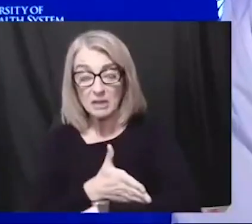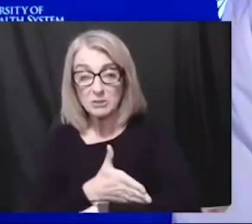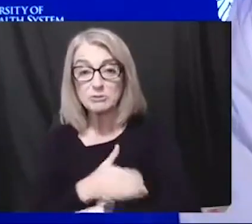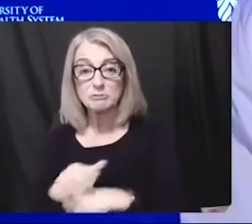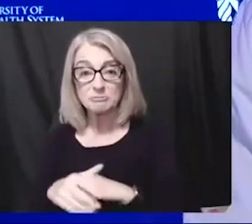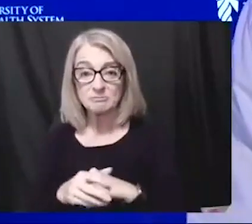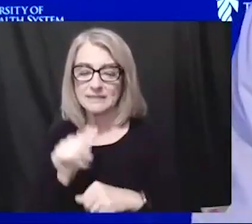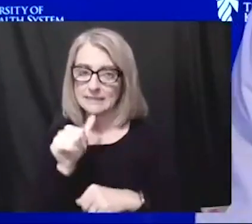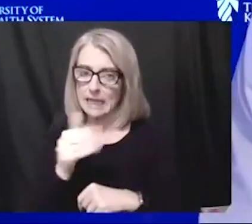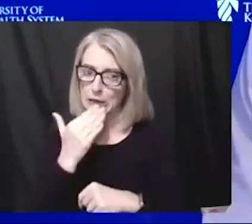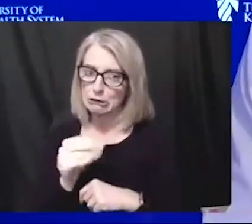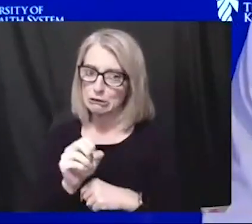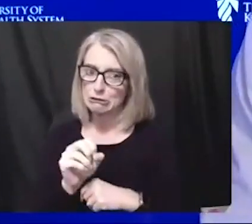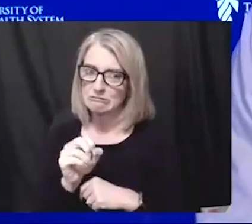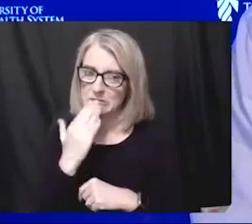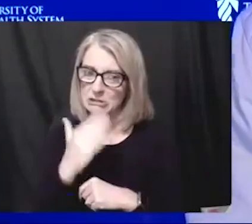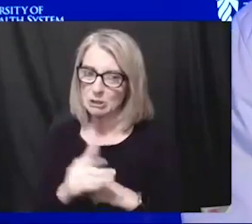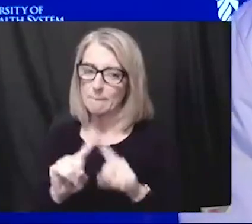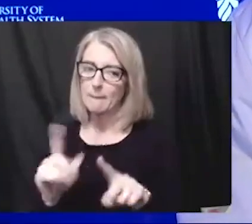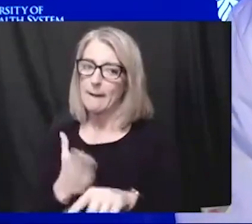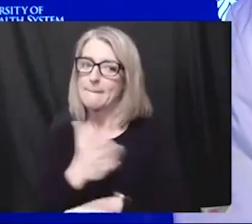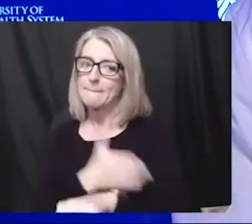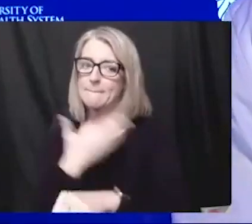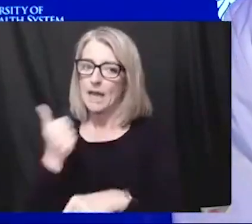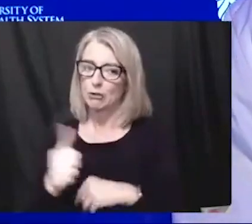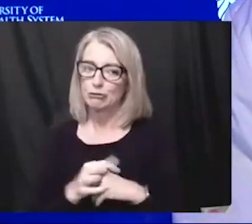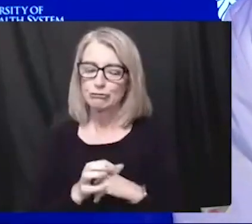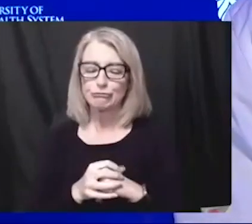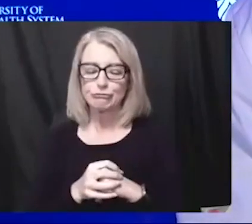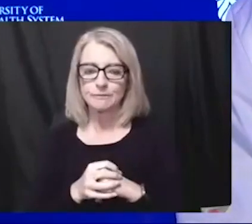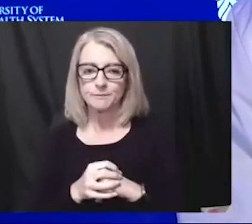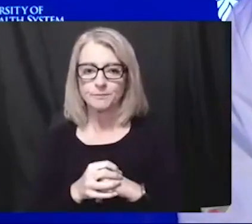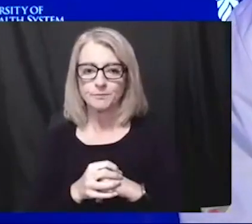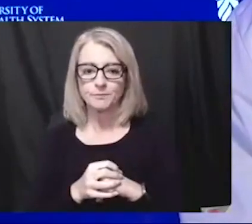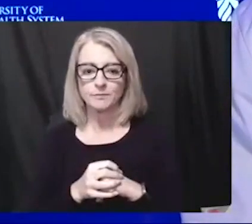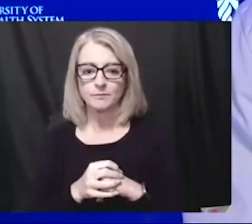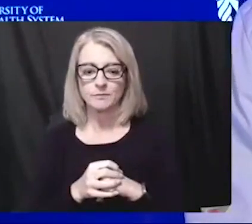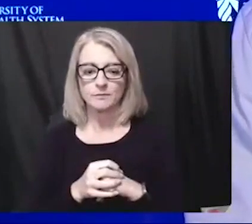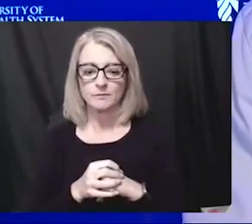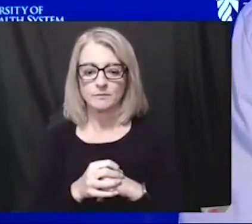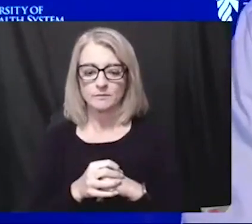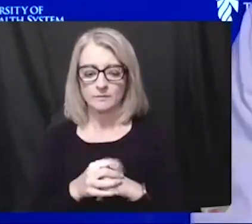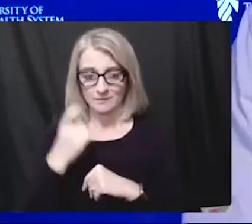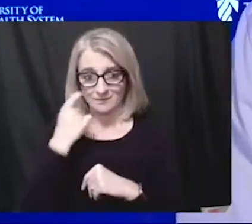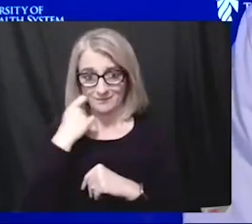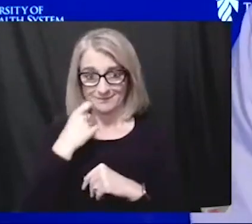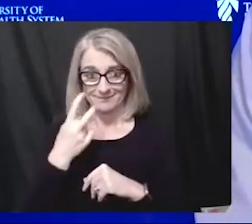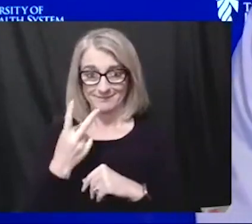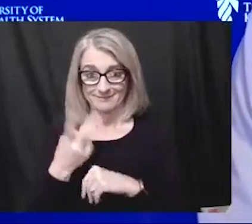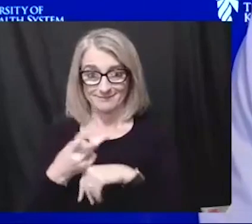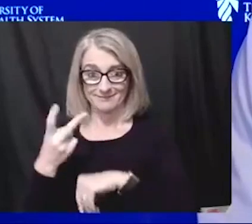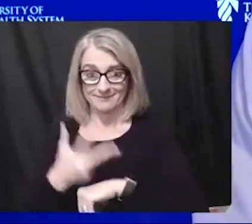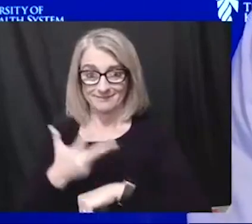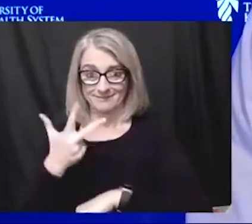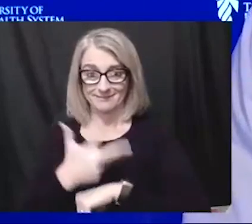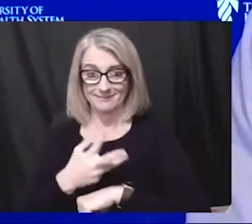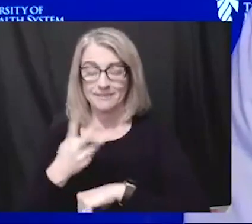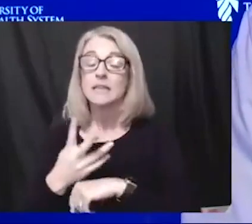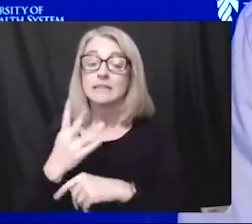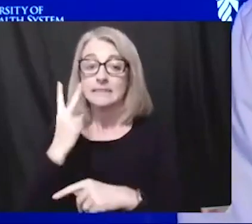vaccinated, they're a higher risk for their health insurance coverage to have a catastrophic series of bills that could